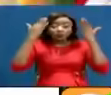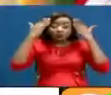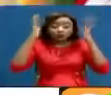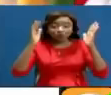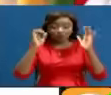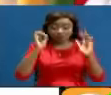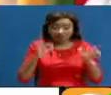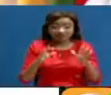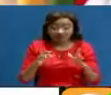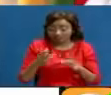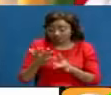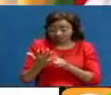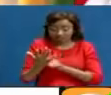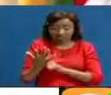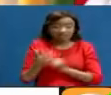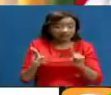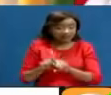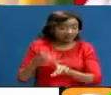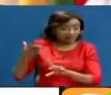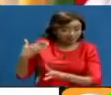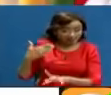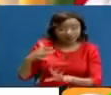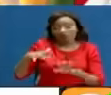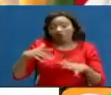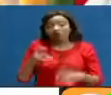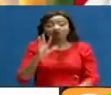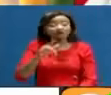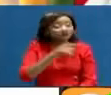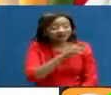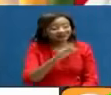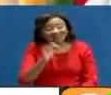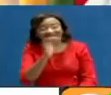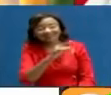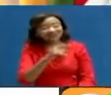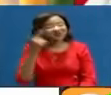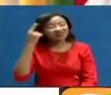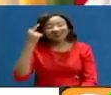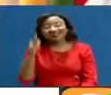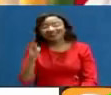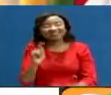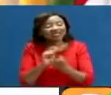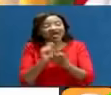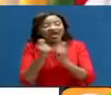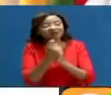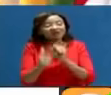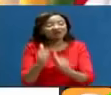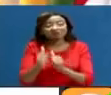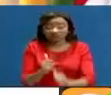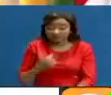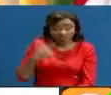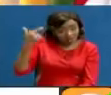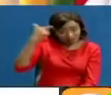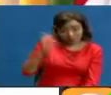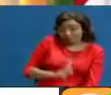it will come the way it was, or whether it is. Do you have a clue of what could be in this thing? I think the president does,